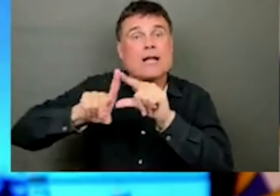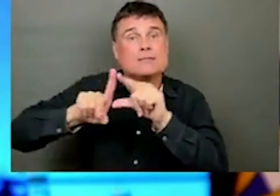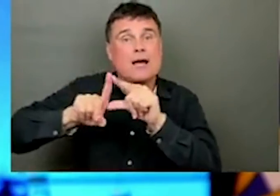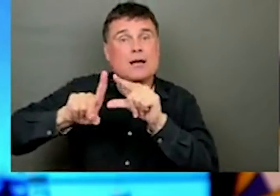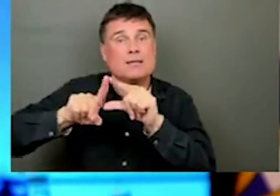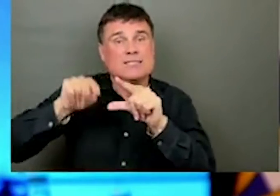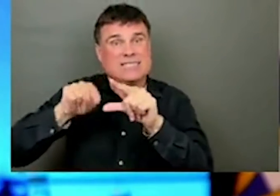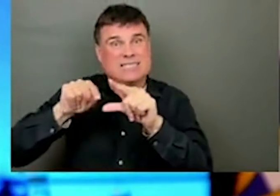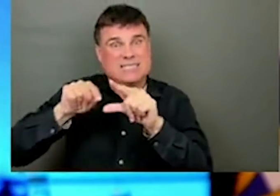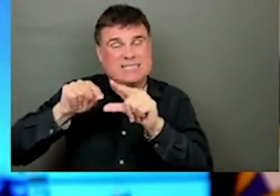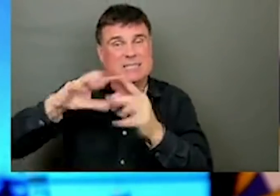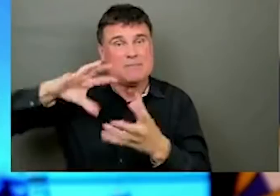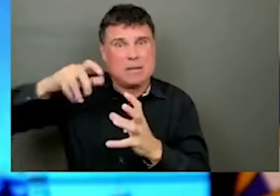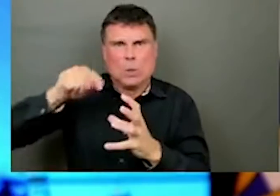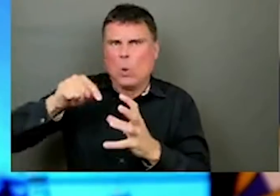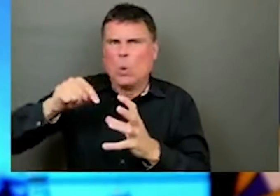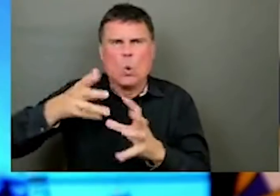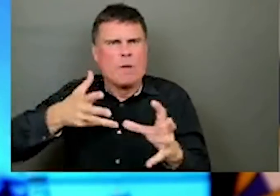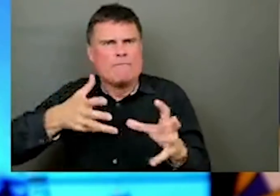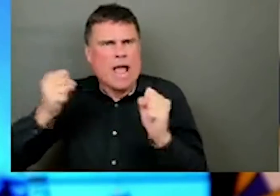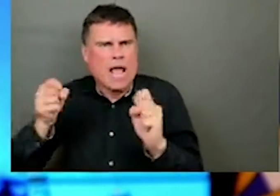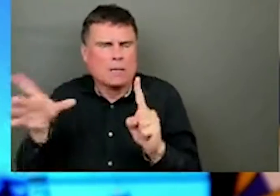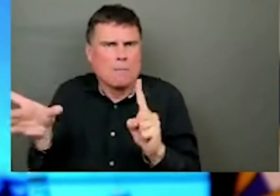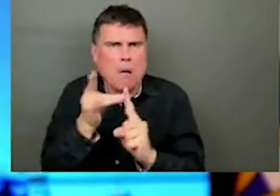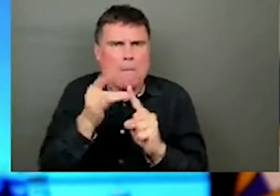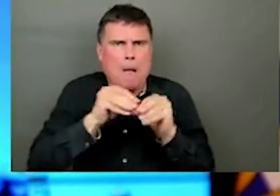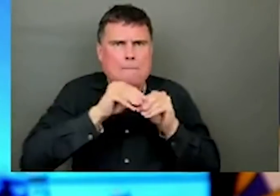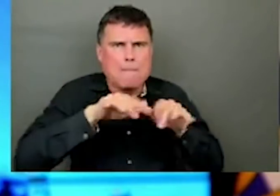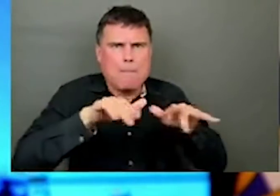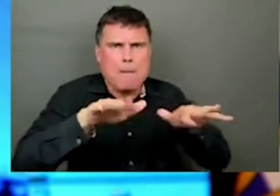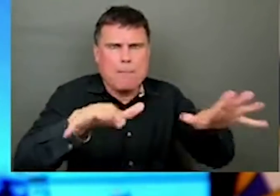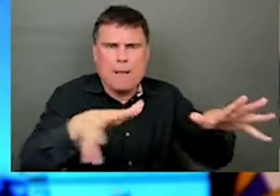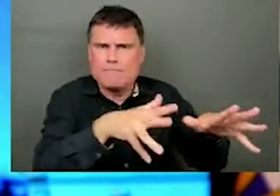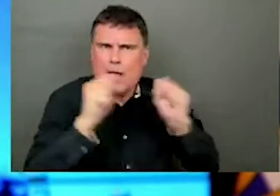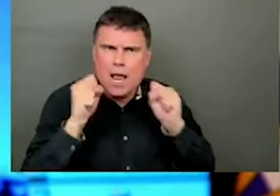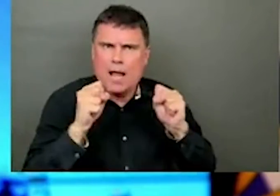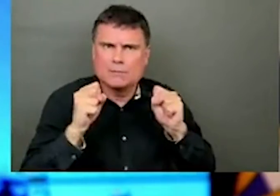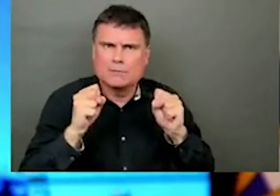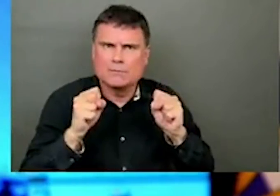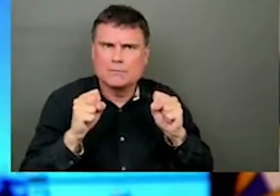unvaccinated or undervaccinated people. So the